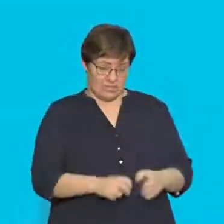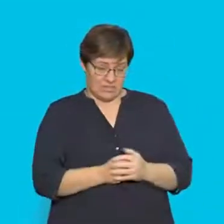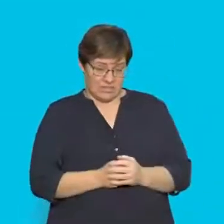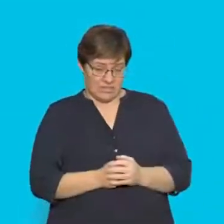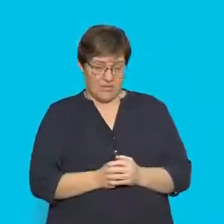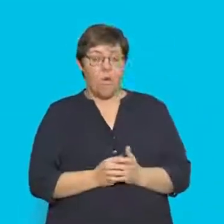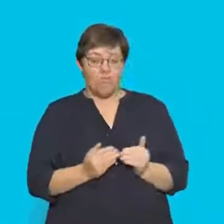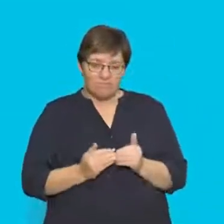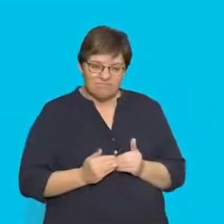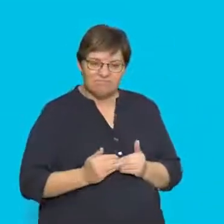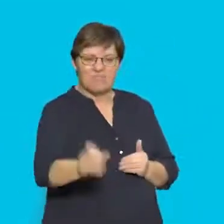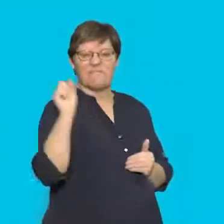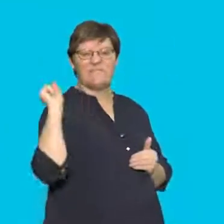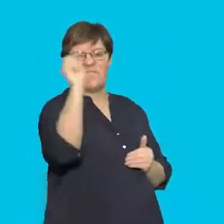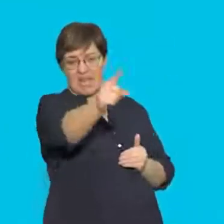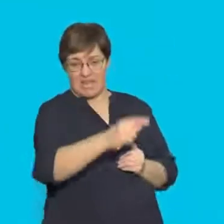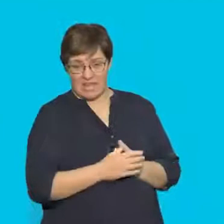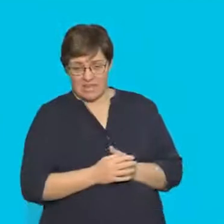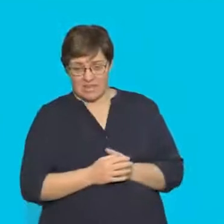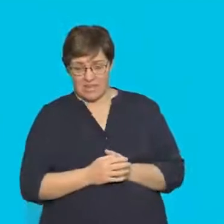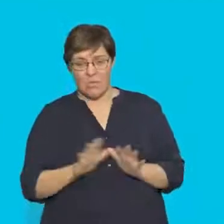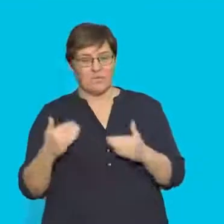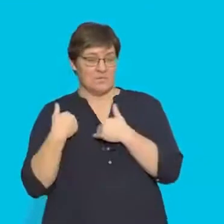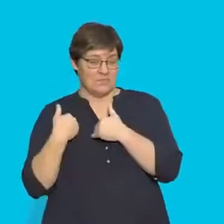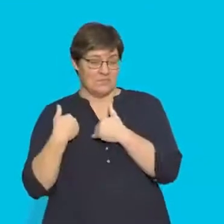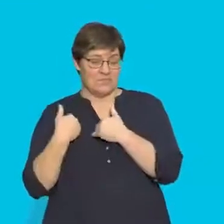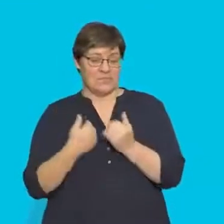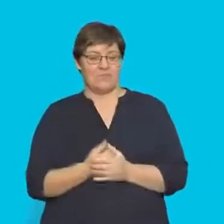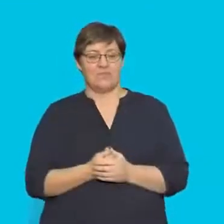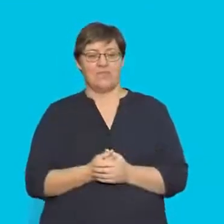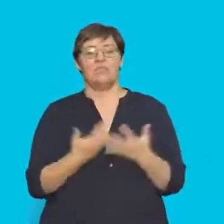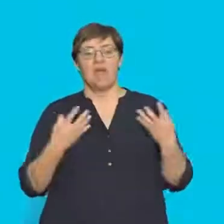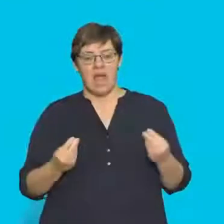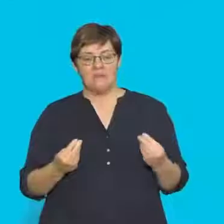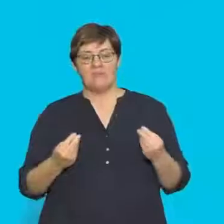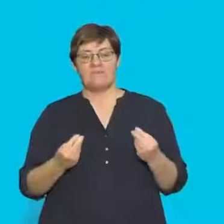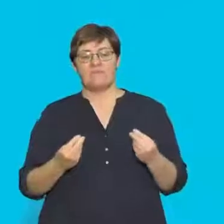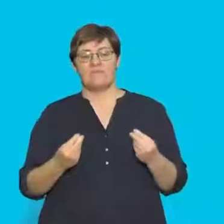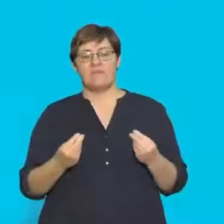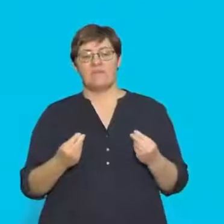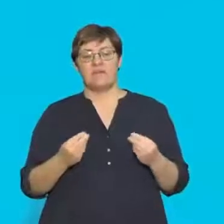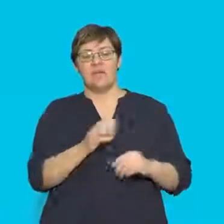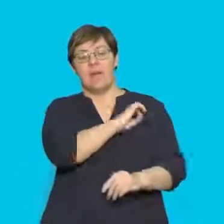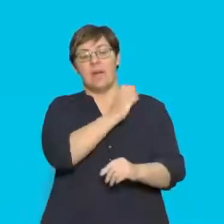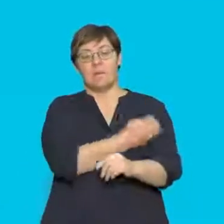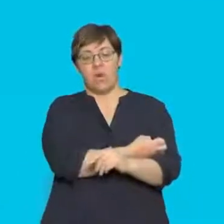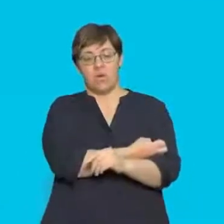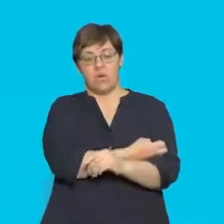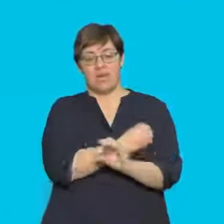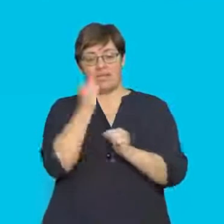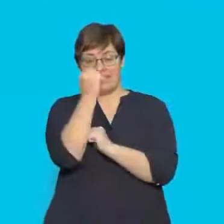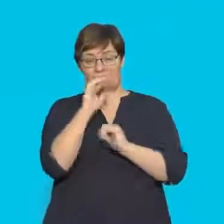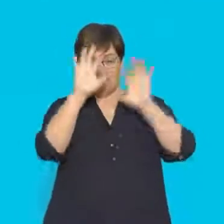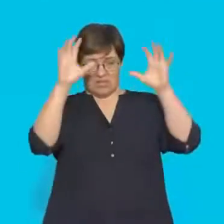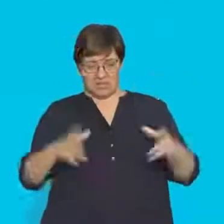electricity over a long distance. Now, usually we have power stations that are burning